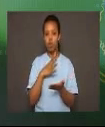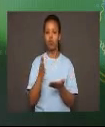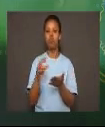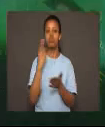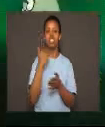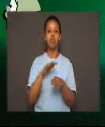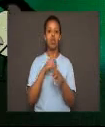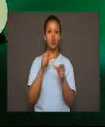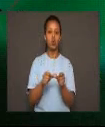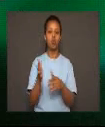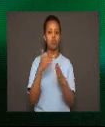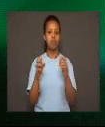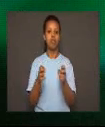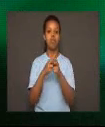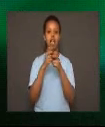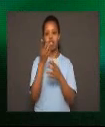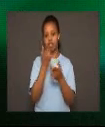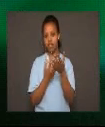consumption.